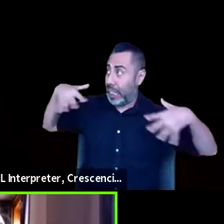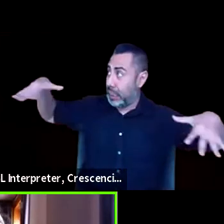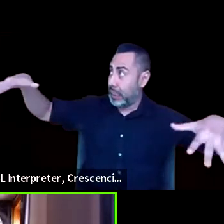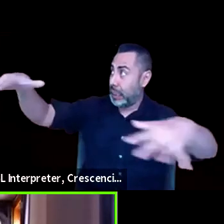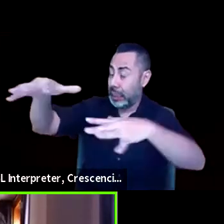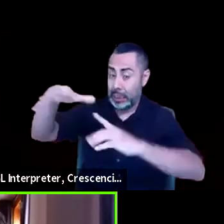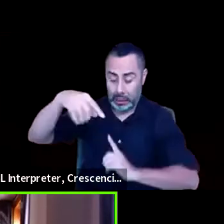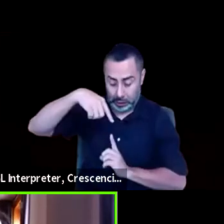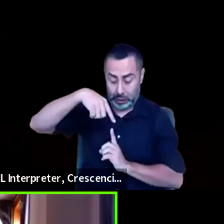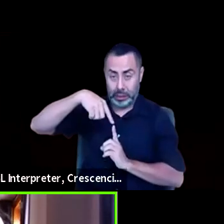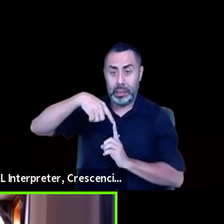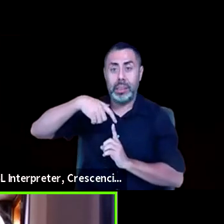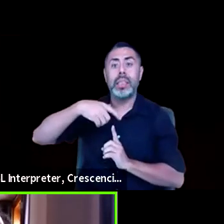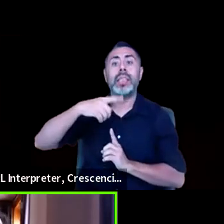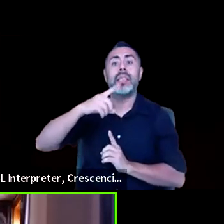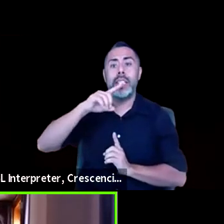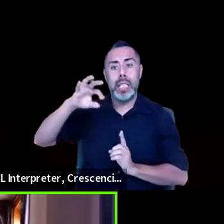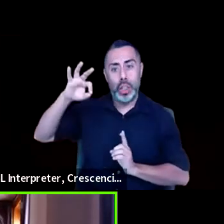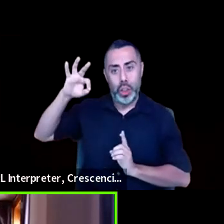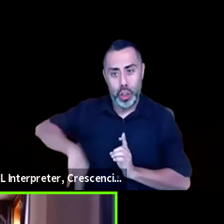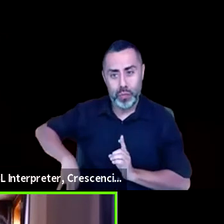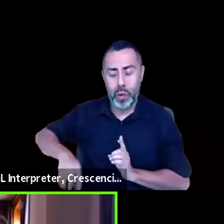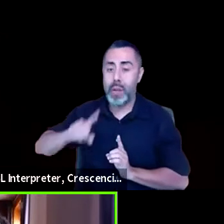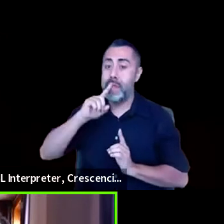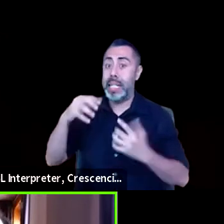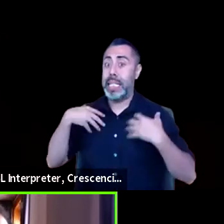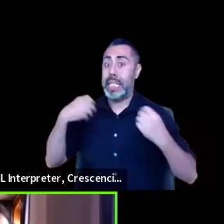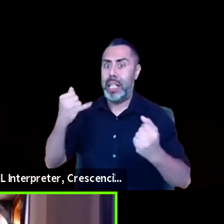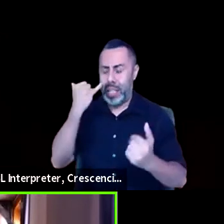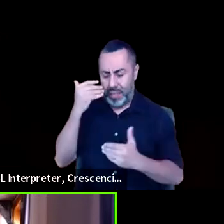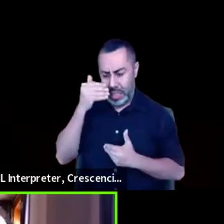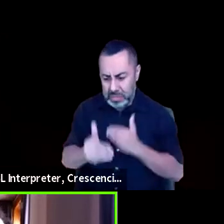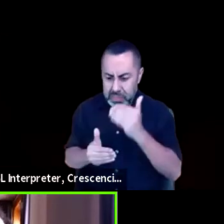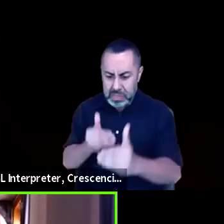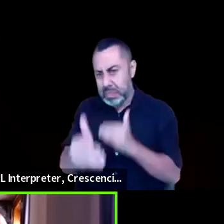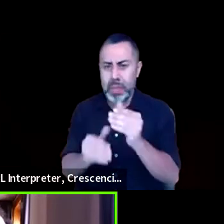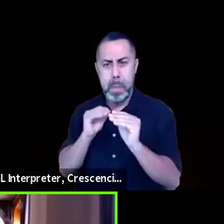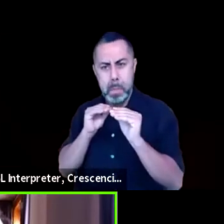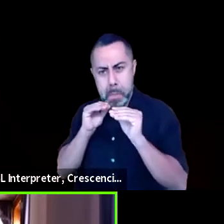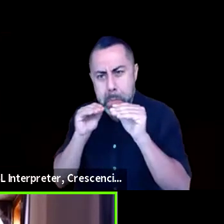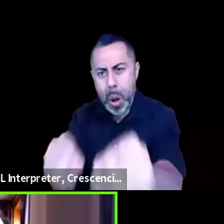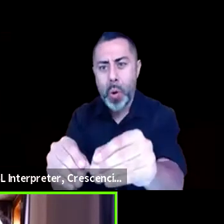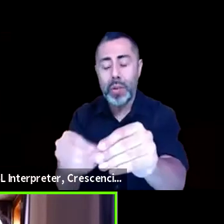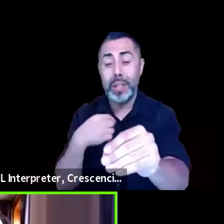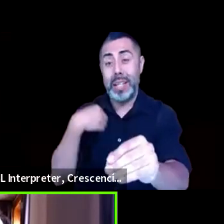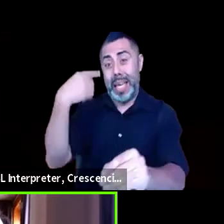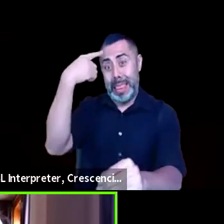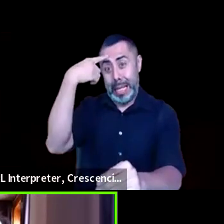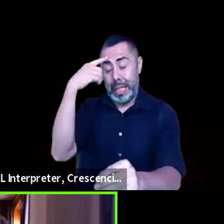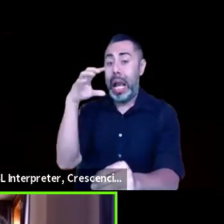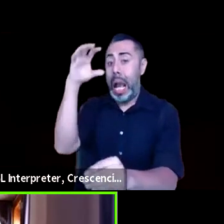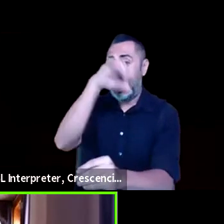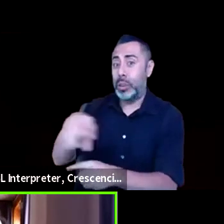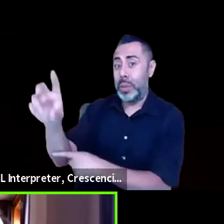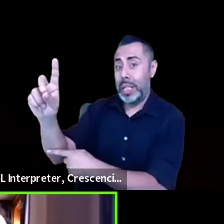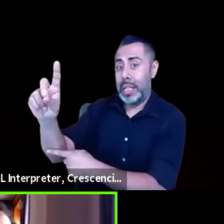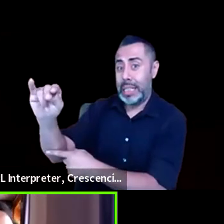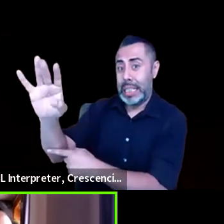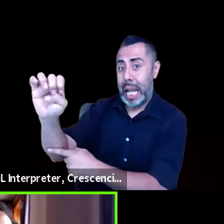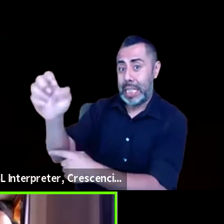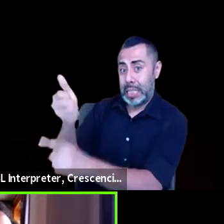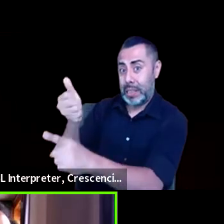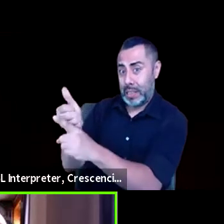for that to move. So my suspicion is that D-Nice understood that that was all happening potentially for people and moved into